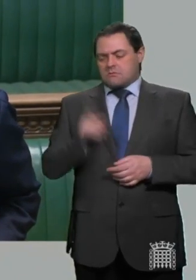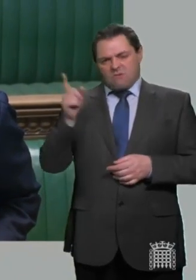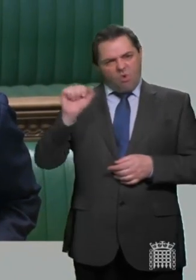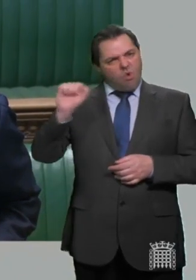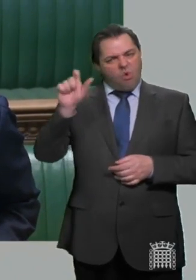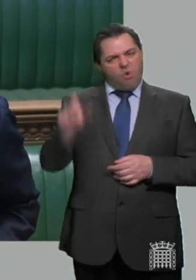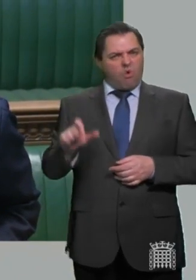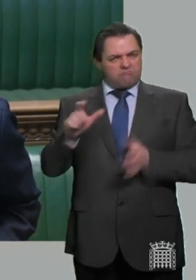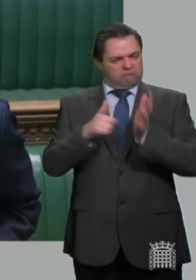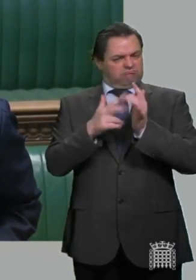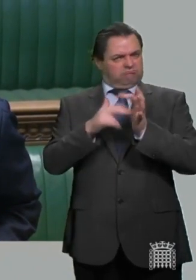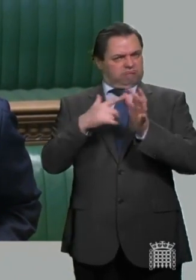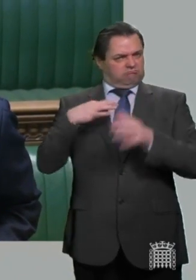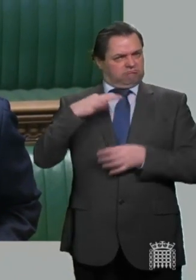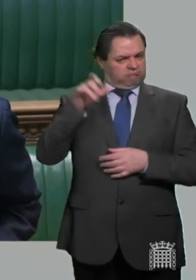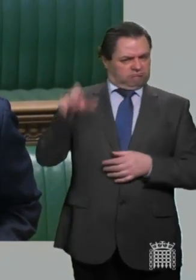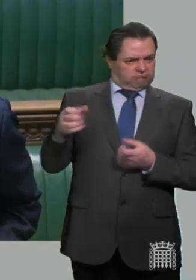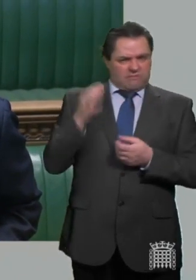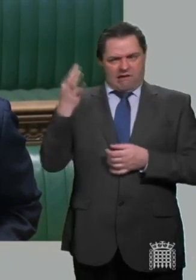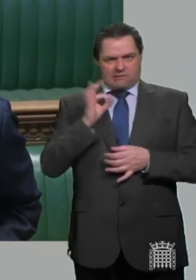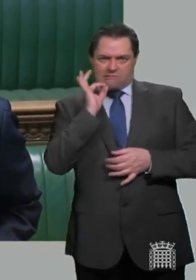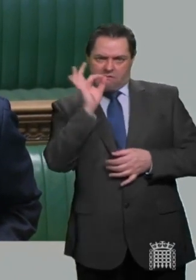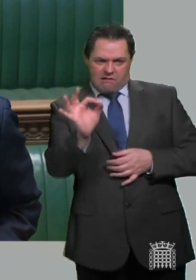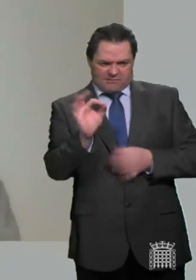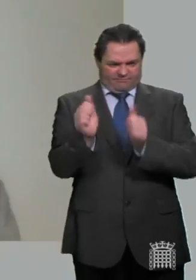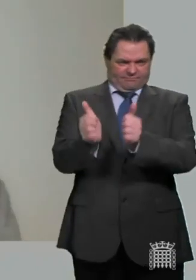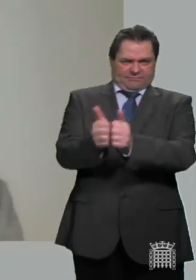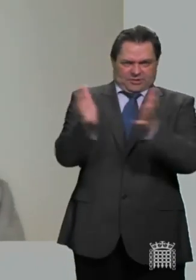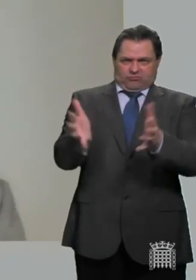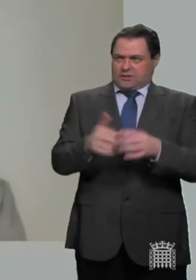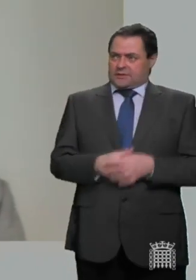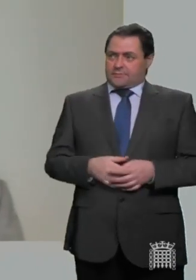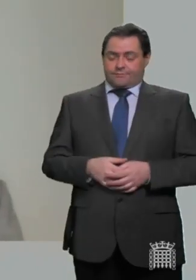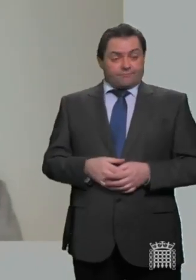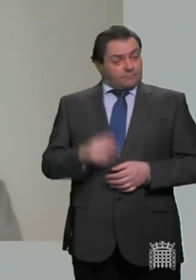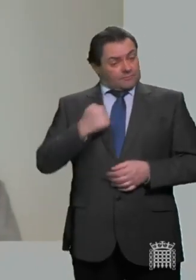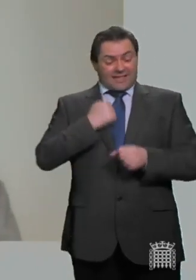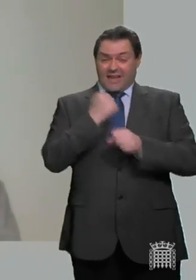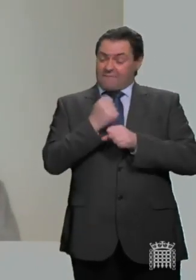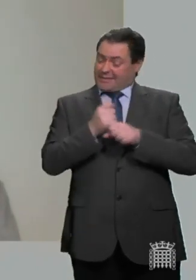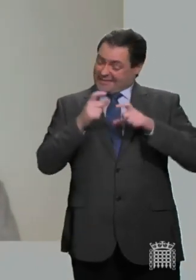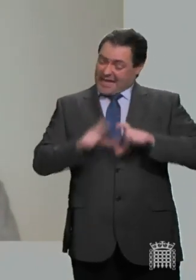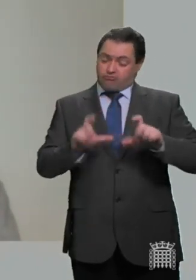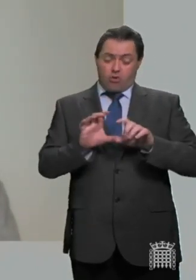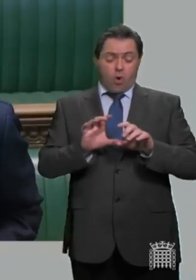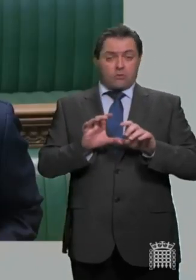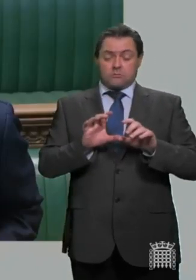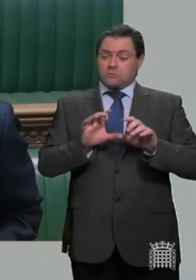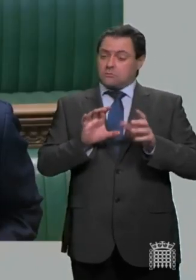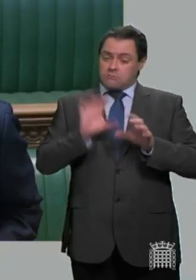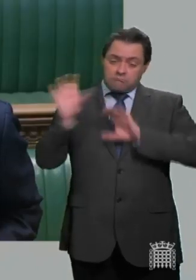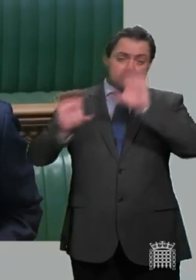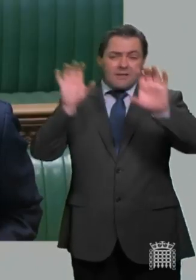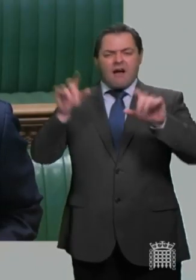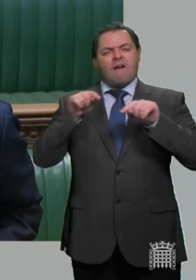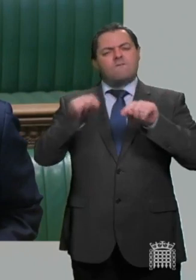constituent Linda is by implication asking because this government continues to give massive support through the Barnet